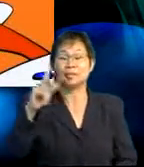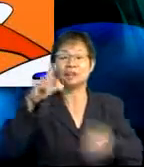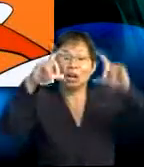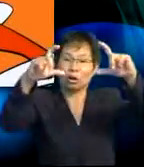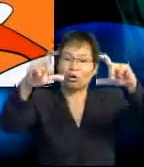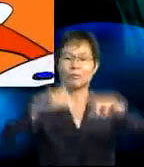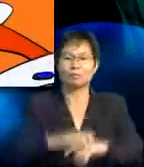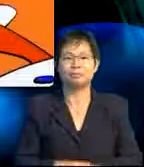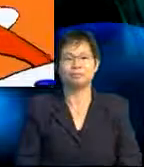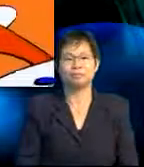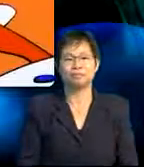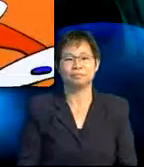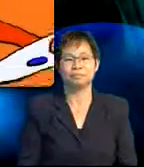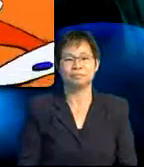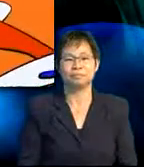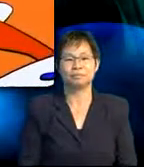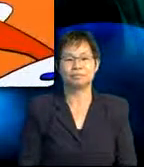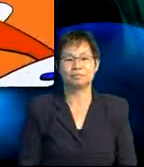Clock.